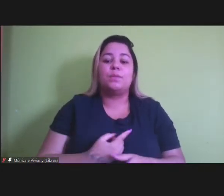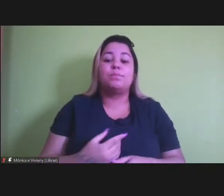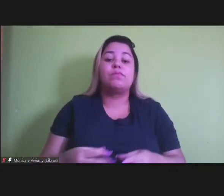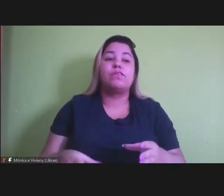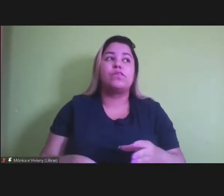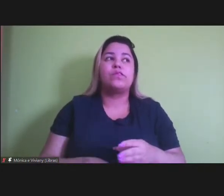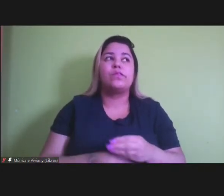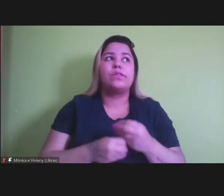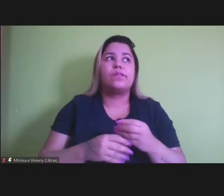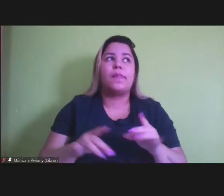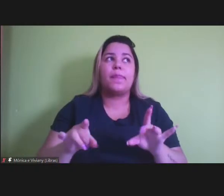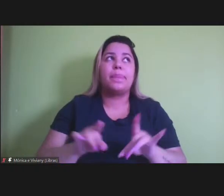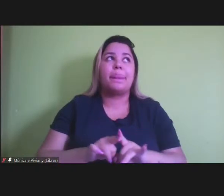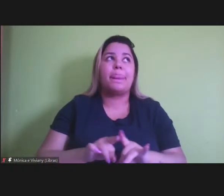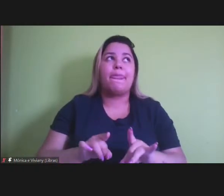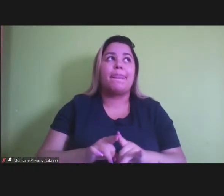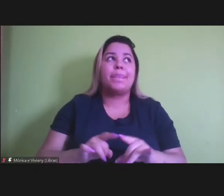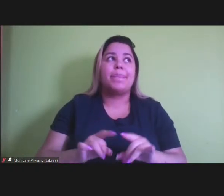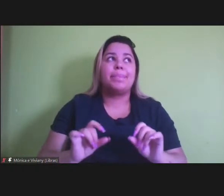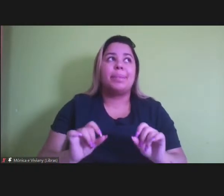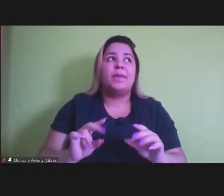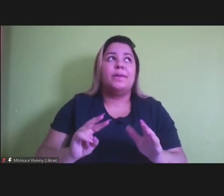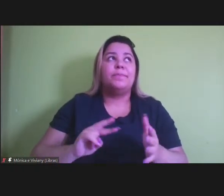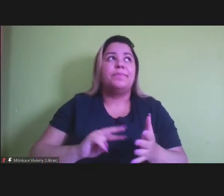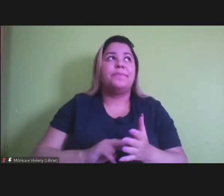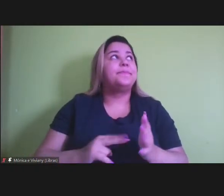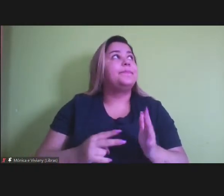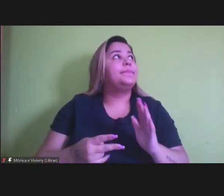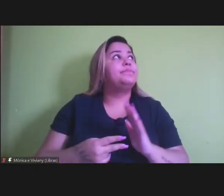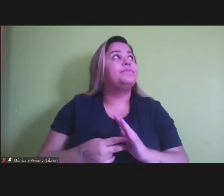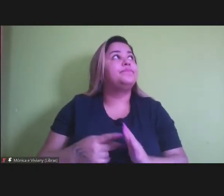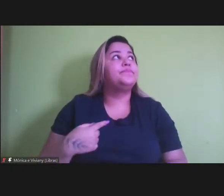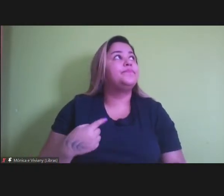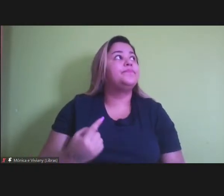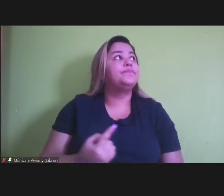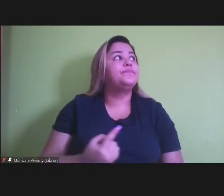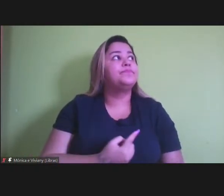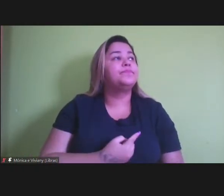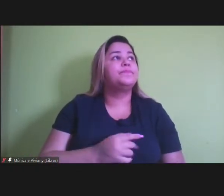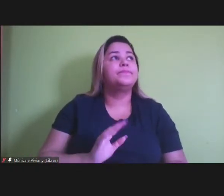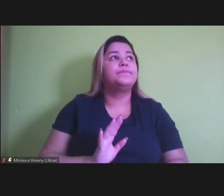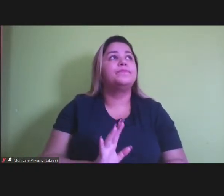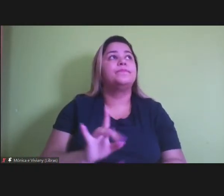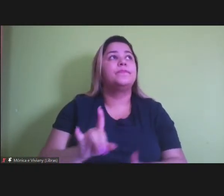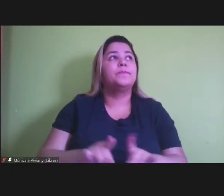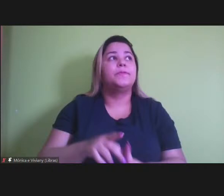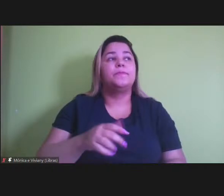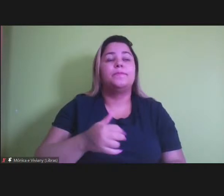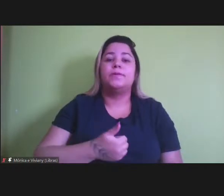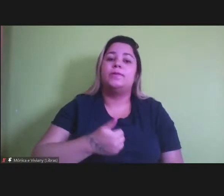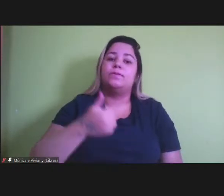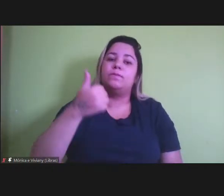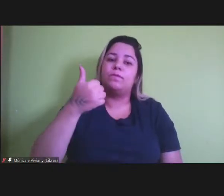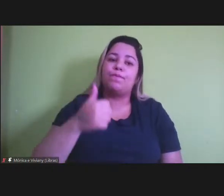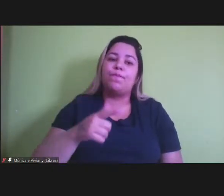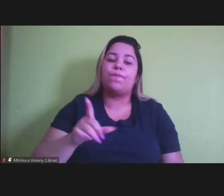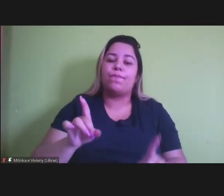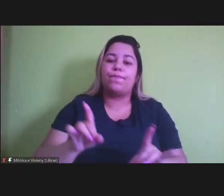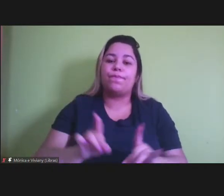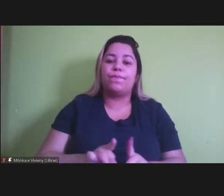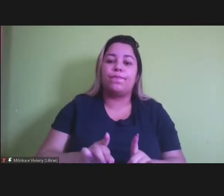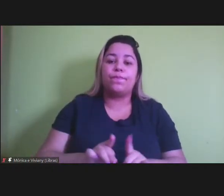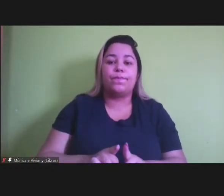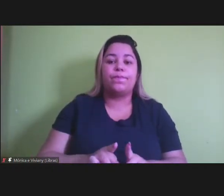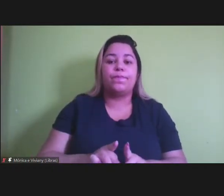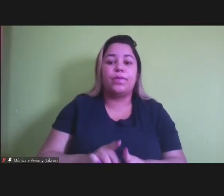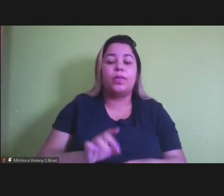our attributions, but contrary, we are it's among our attributions to improve